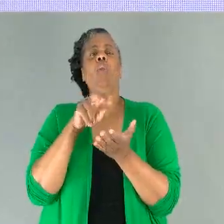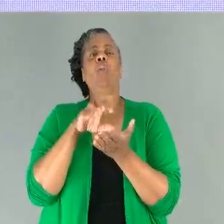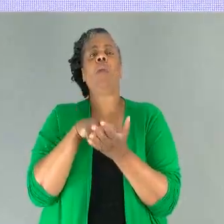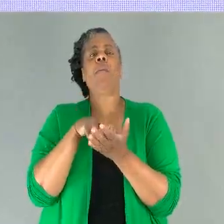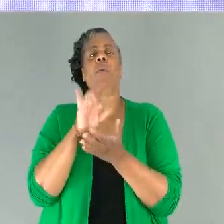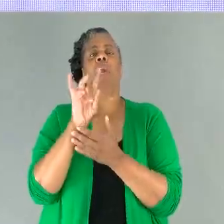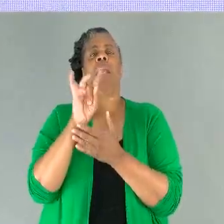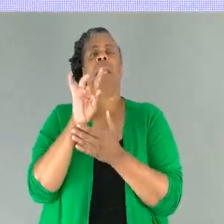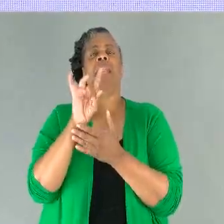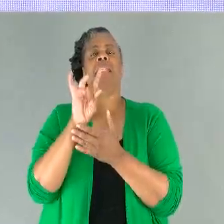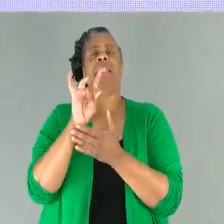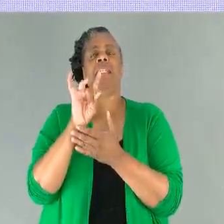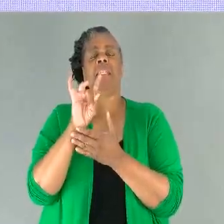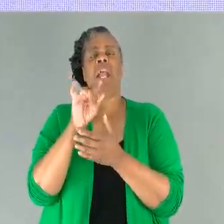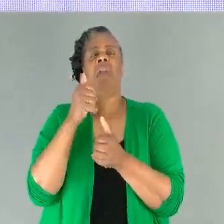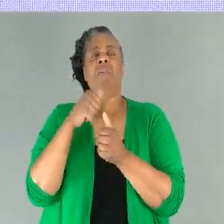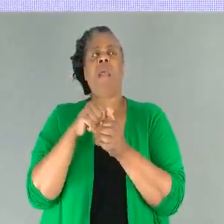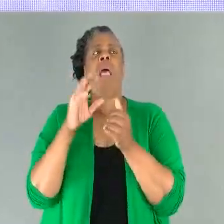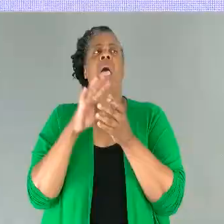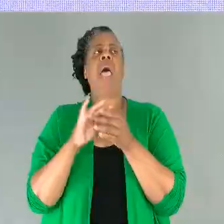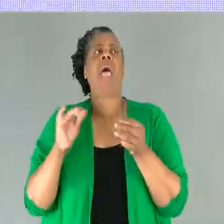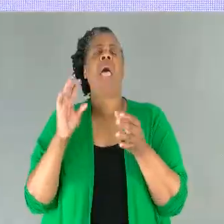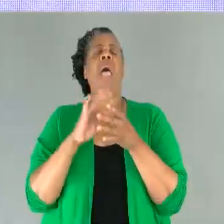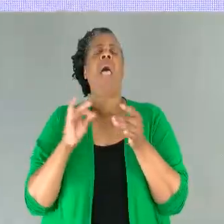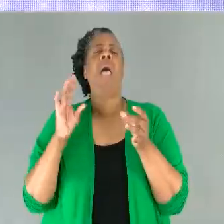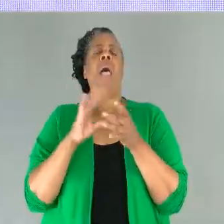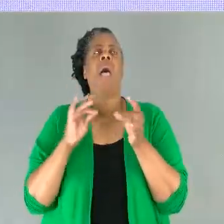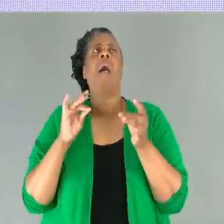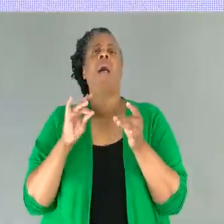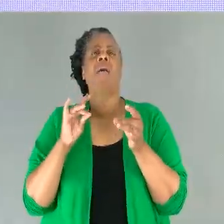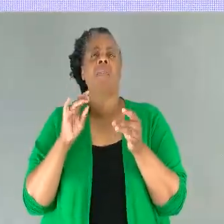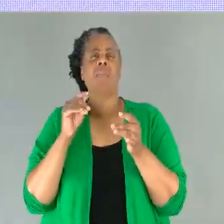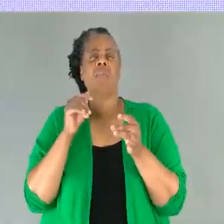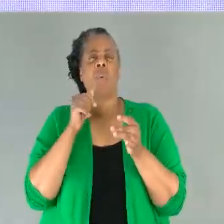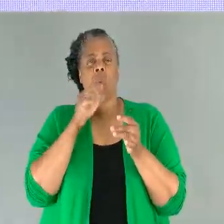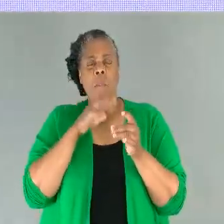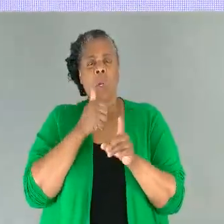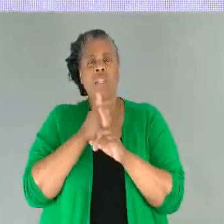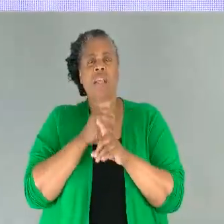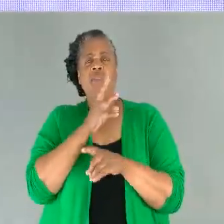of the parable of the persistent widow.